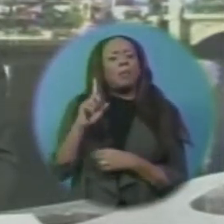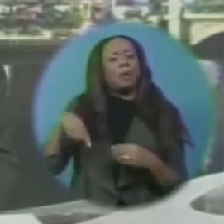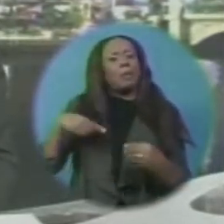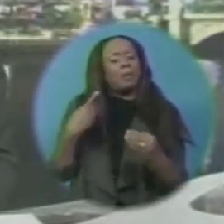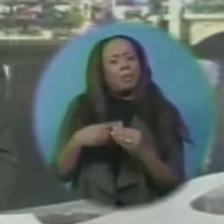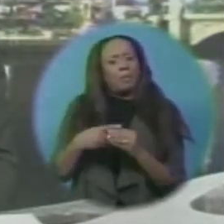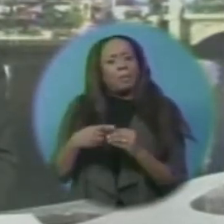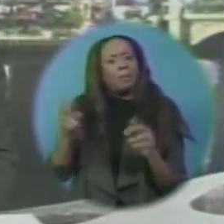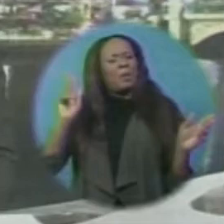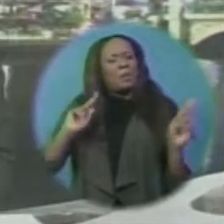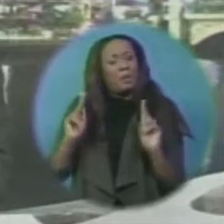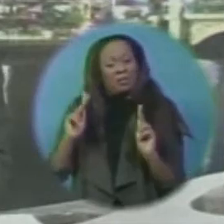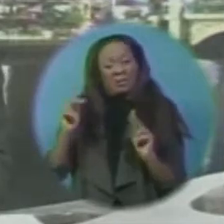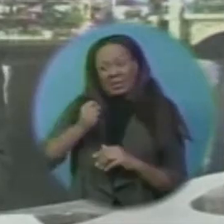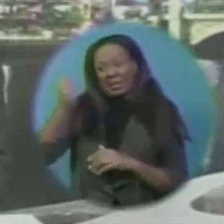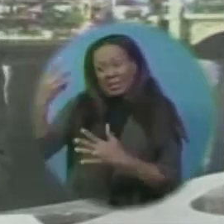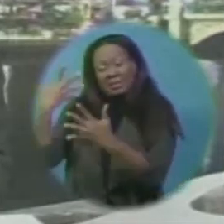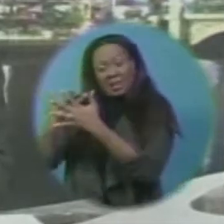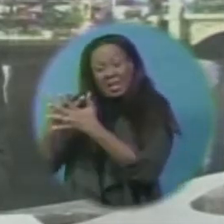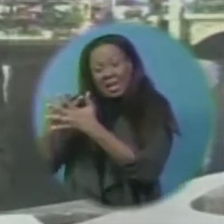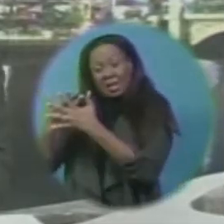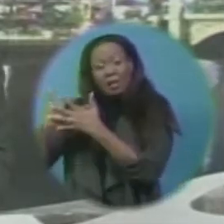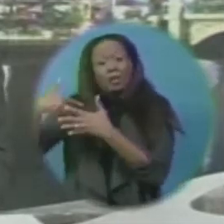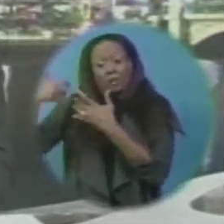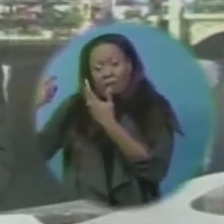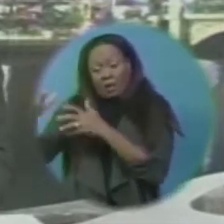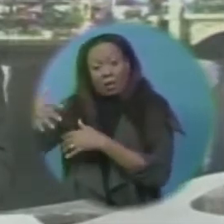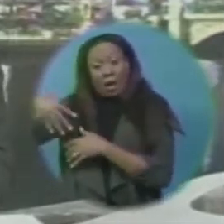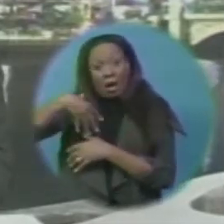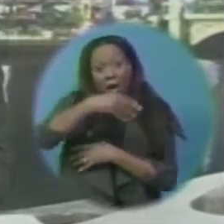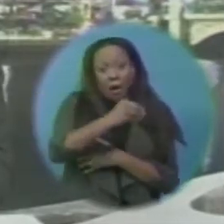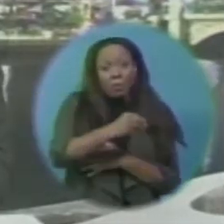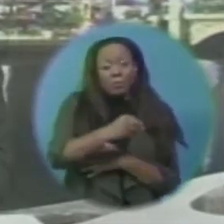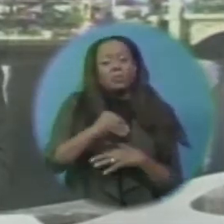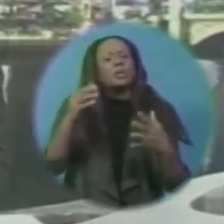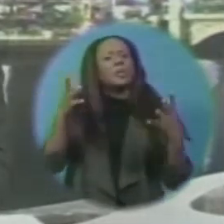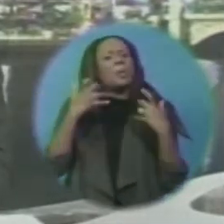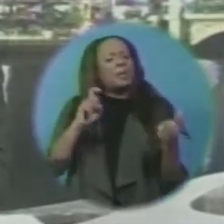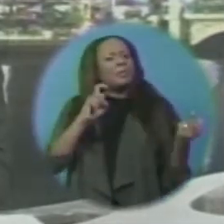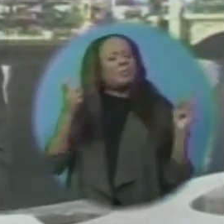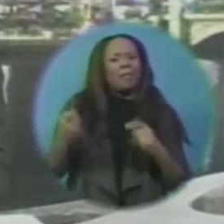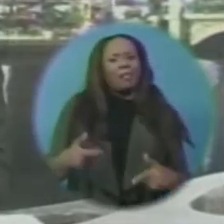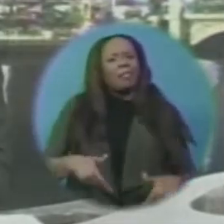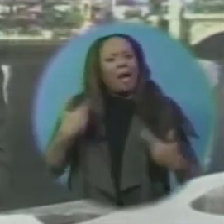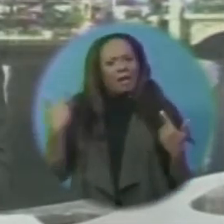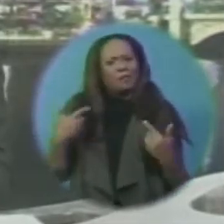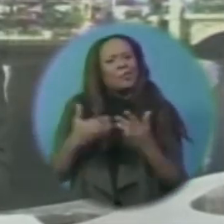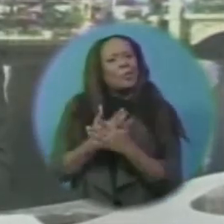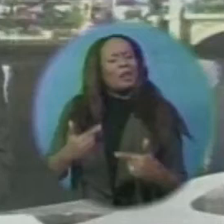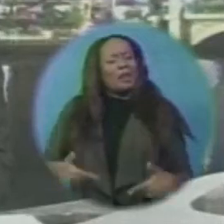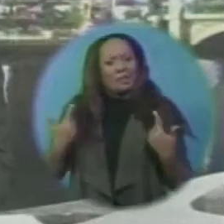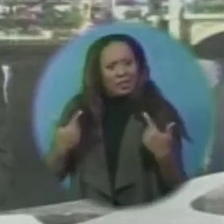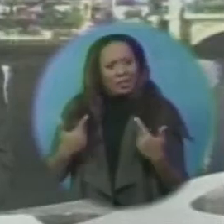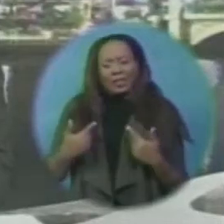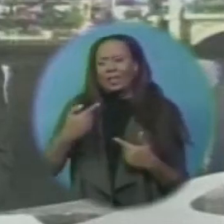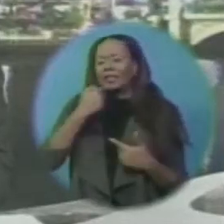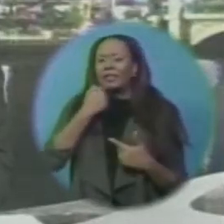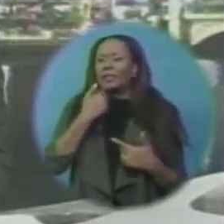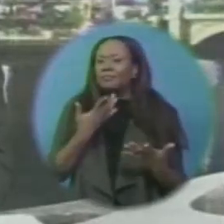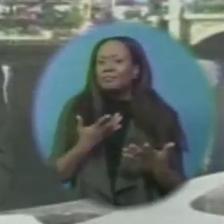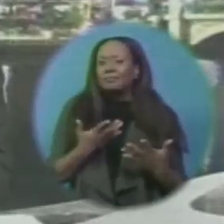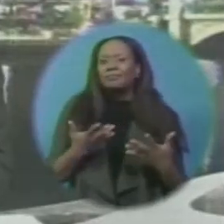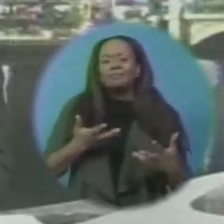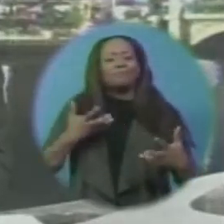with criminal records a chance to start over. While recognizing that it's not easy for ex-offenders, she says there are a number